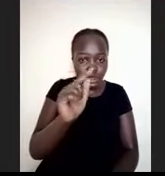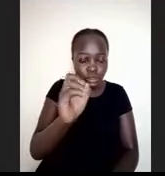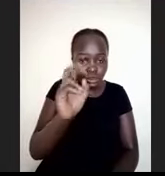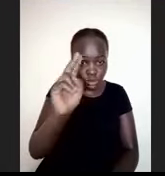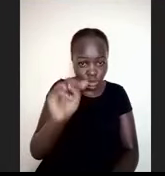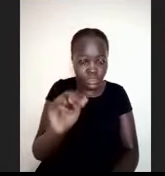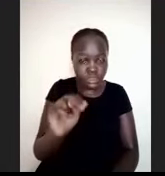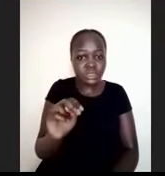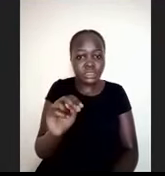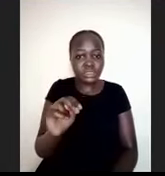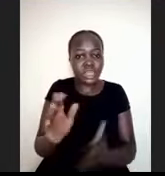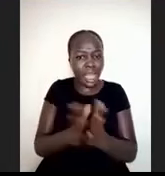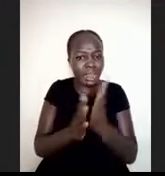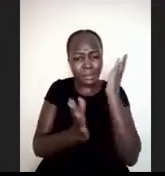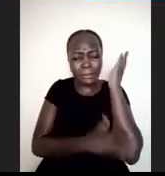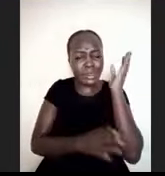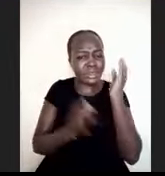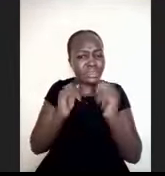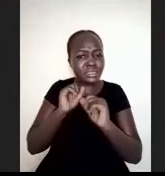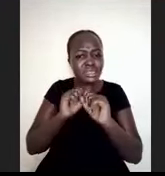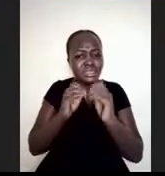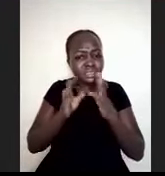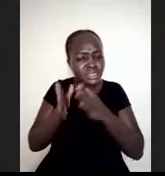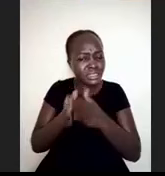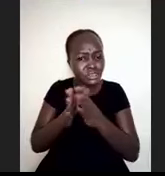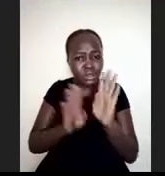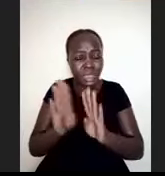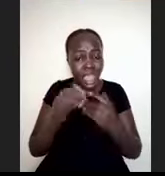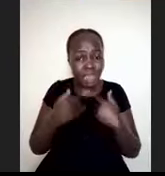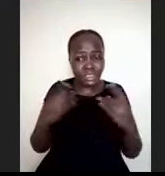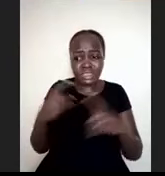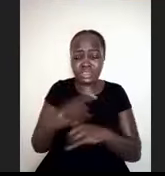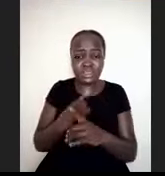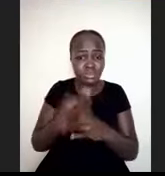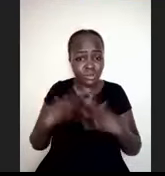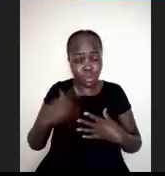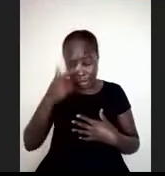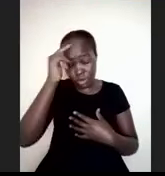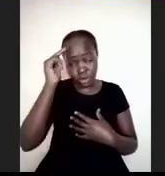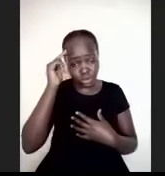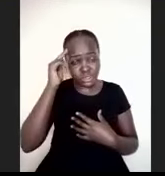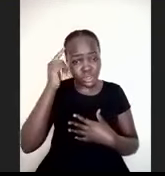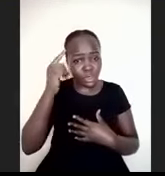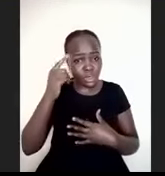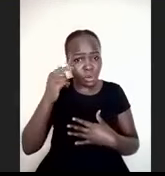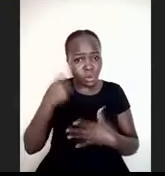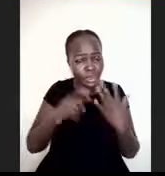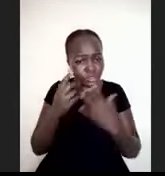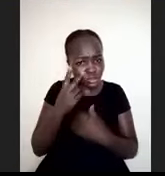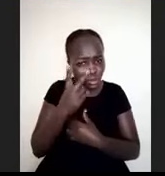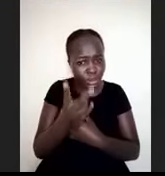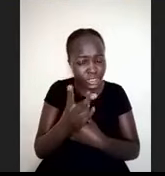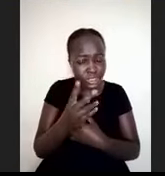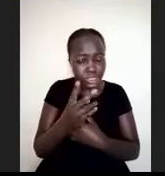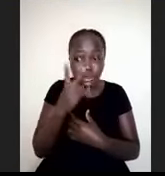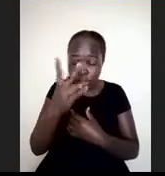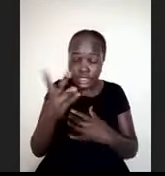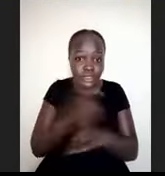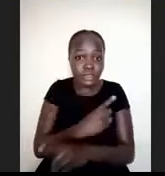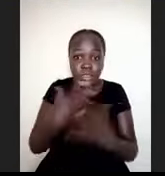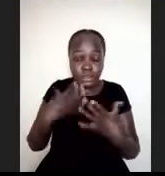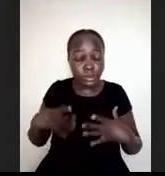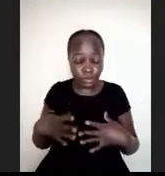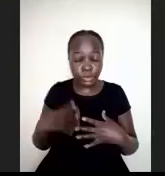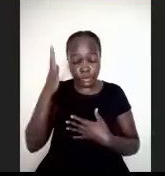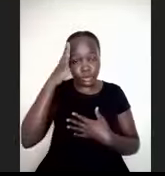erratic sexual behavior, just having different partners, because already whatever you're watching different people, you know,